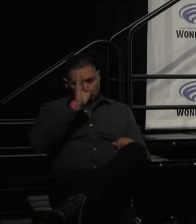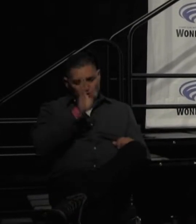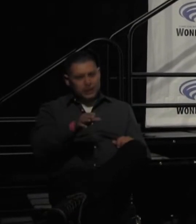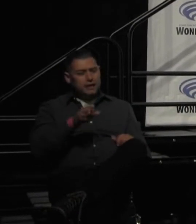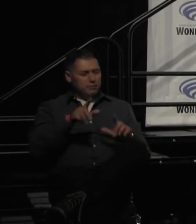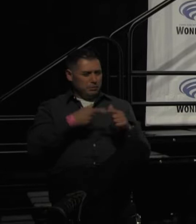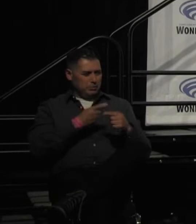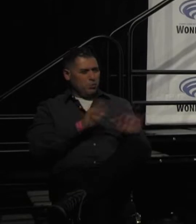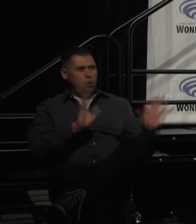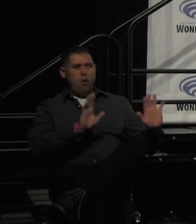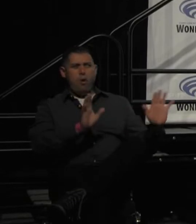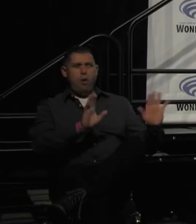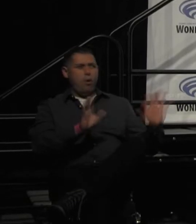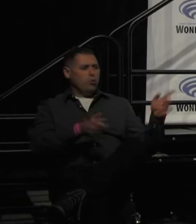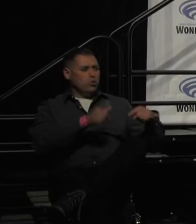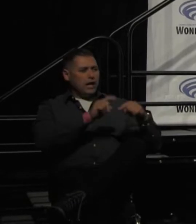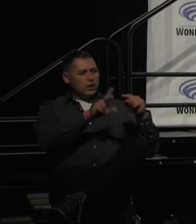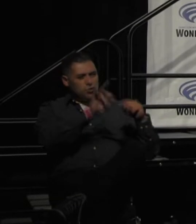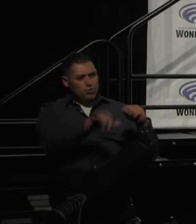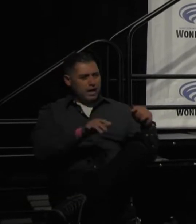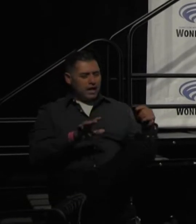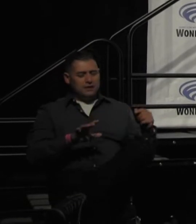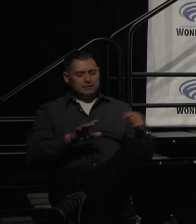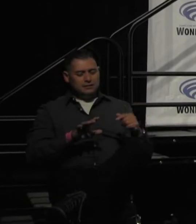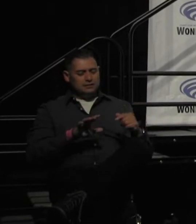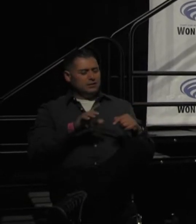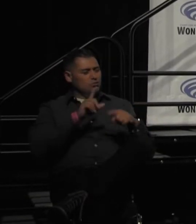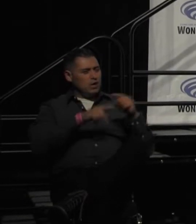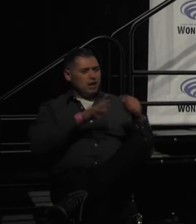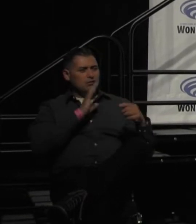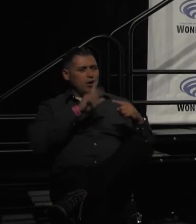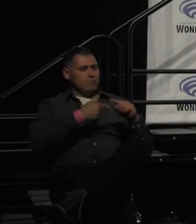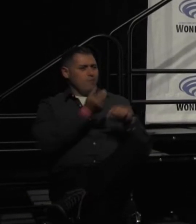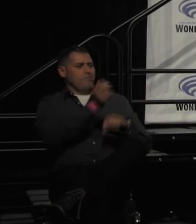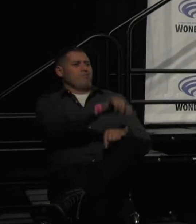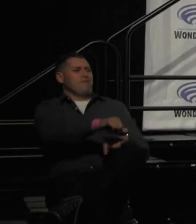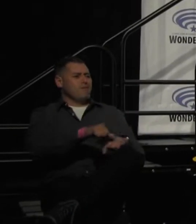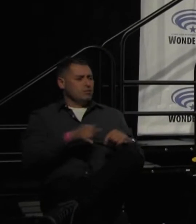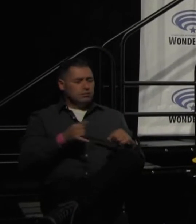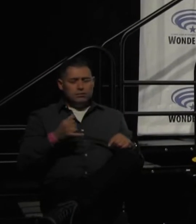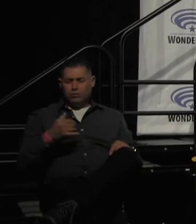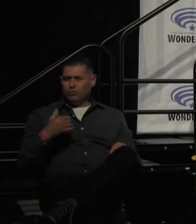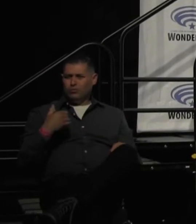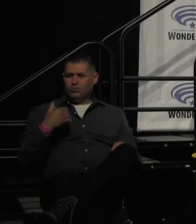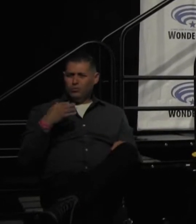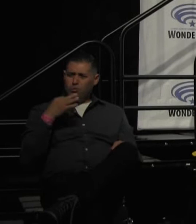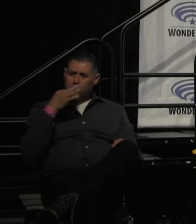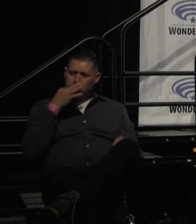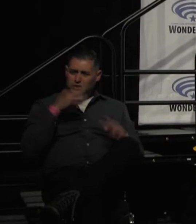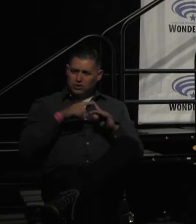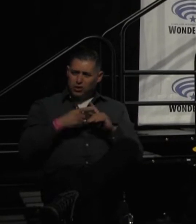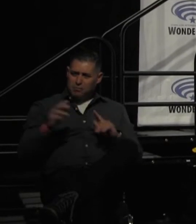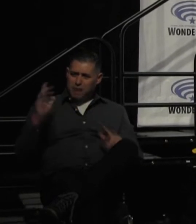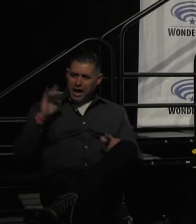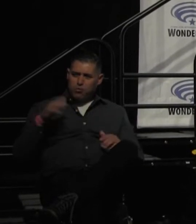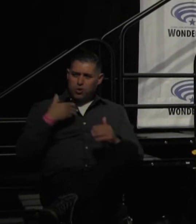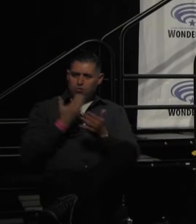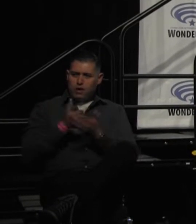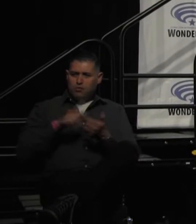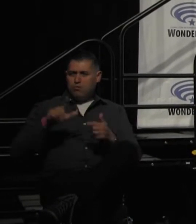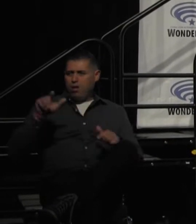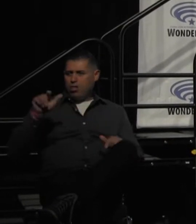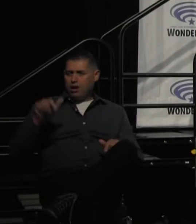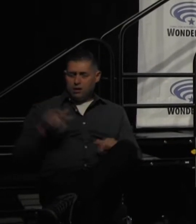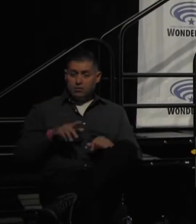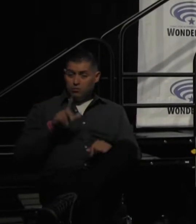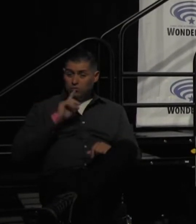from people saying, you can't do that stuff, you guys can't talk about that, you can't... no, you know, the weed started when we got to LA.